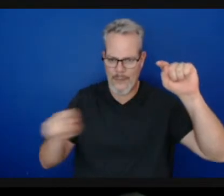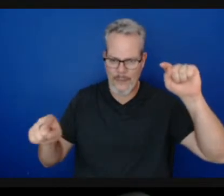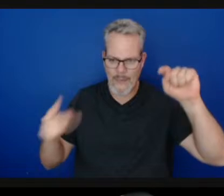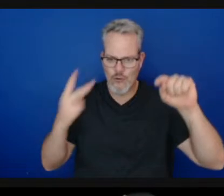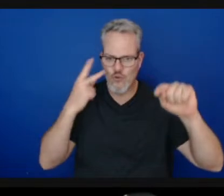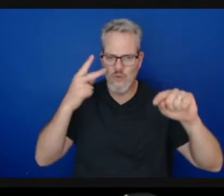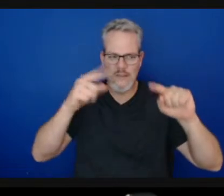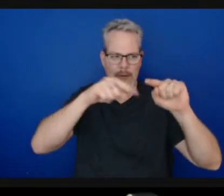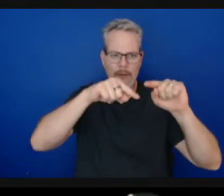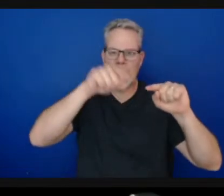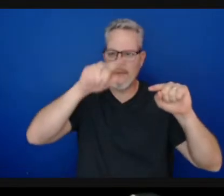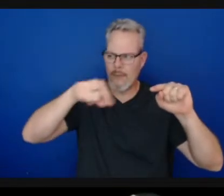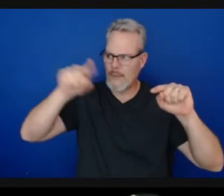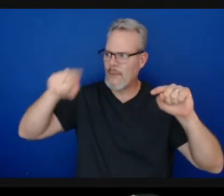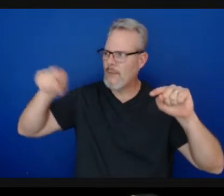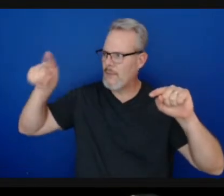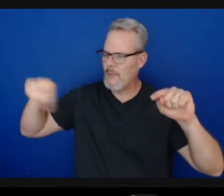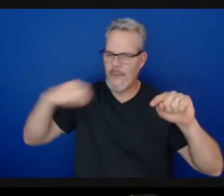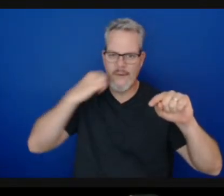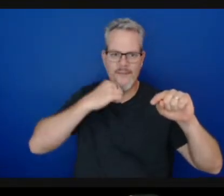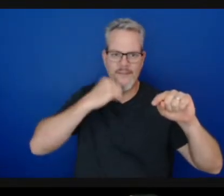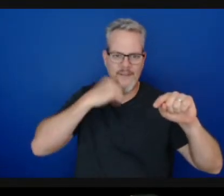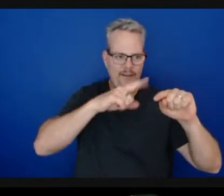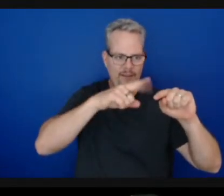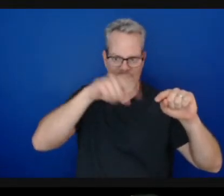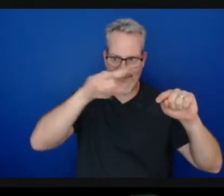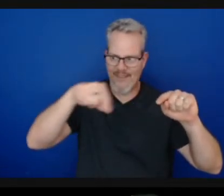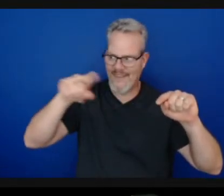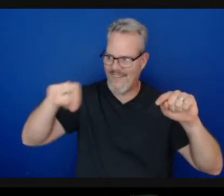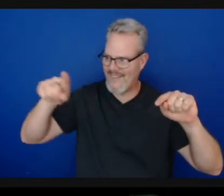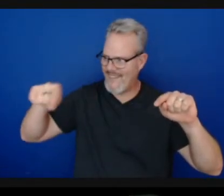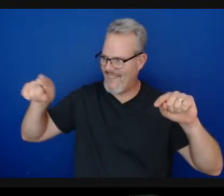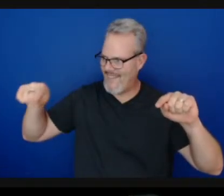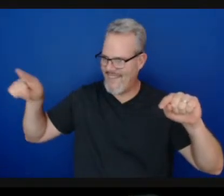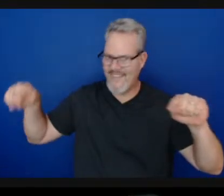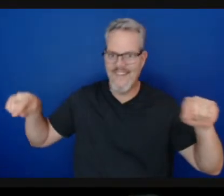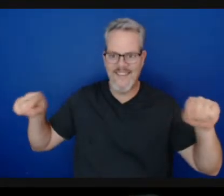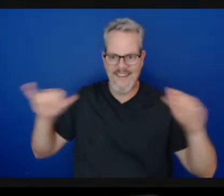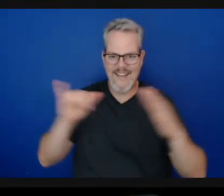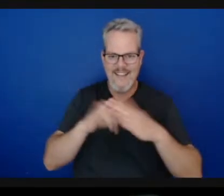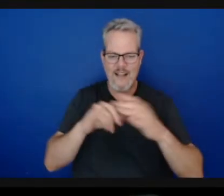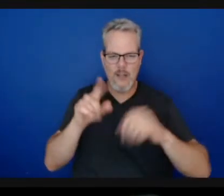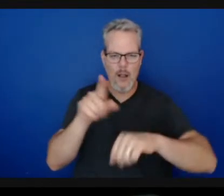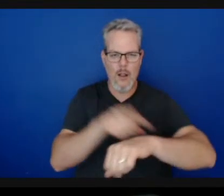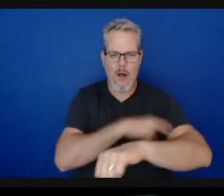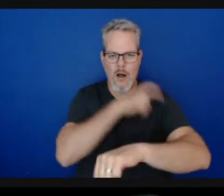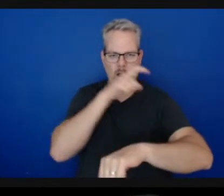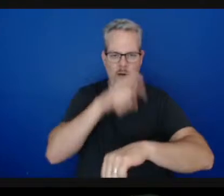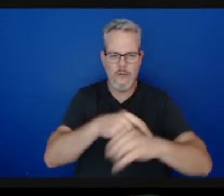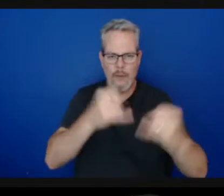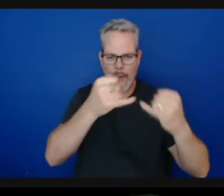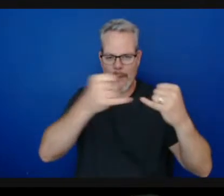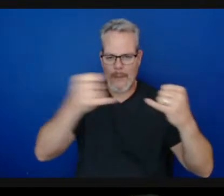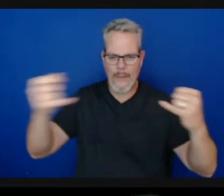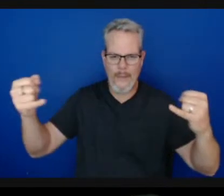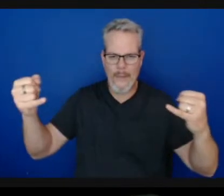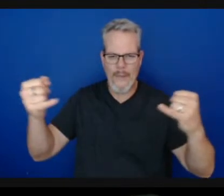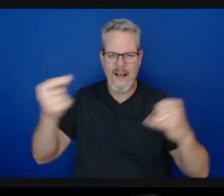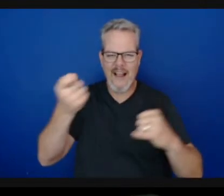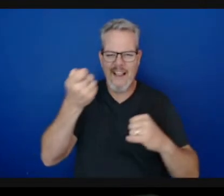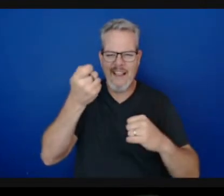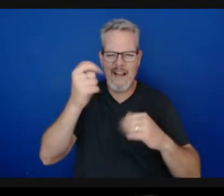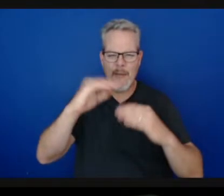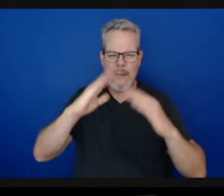daily changes. What really matters is a long-term pattern, like a slight down here. Right? So slight deflation, and